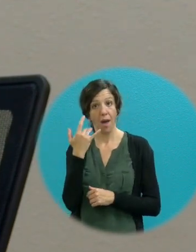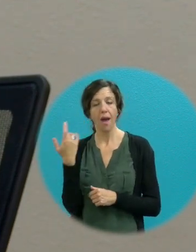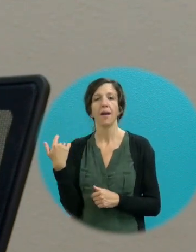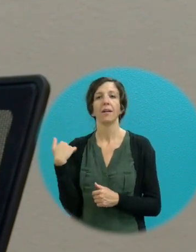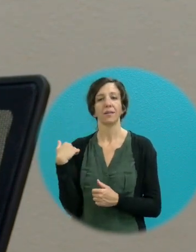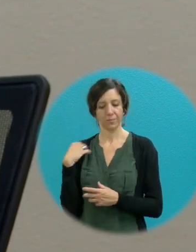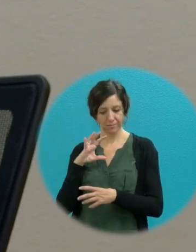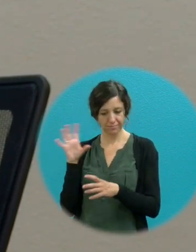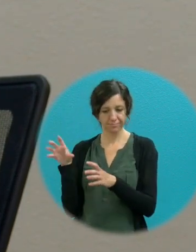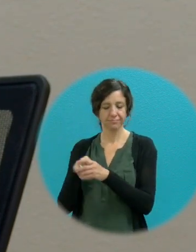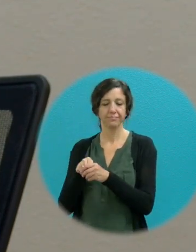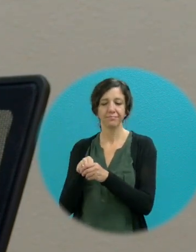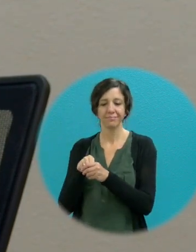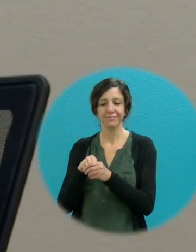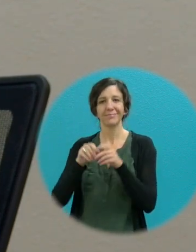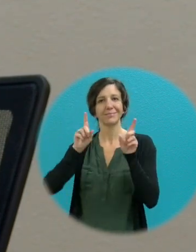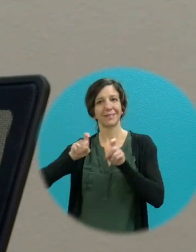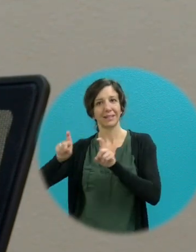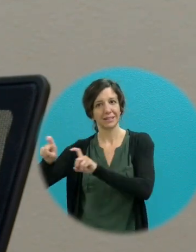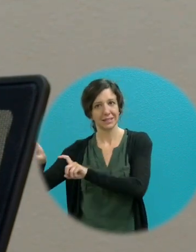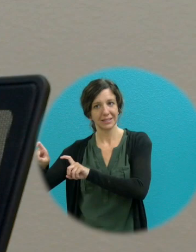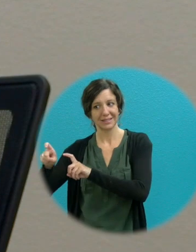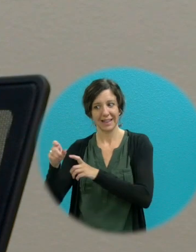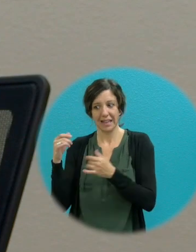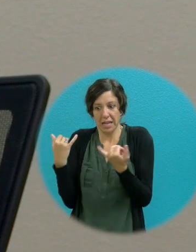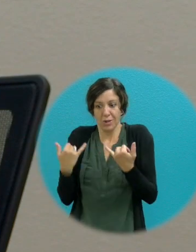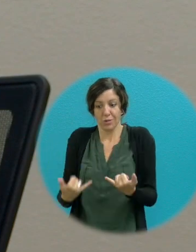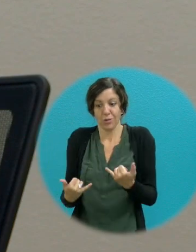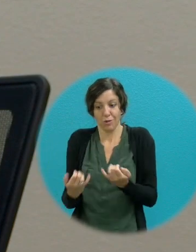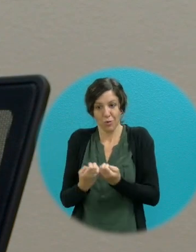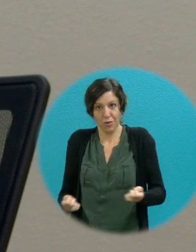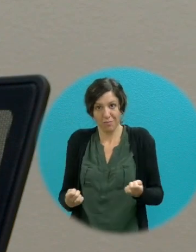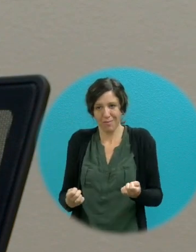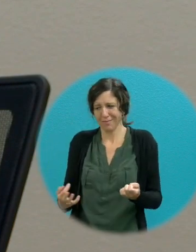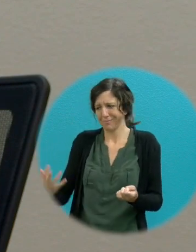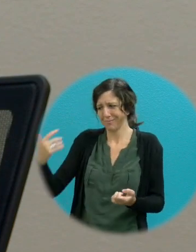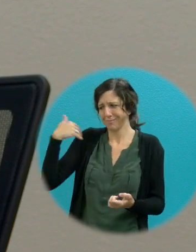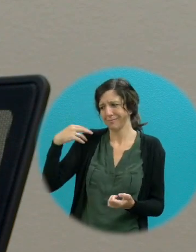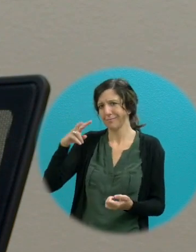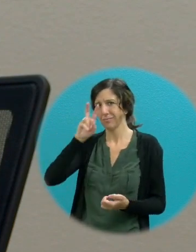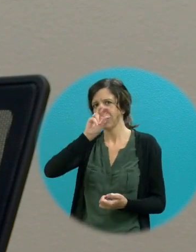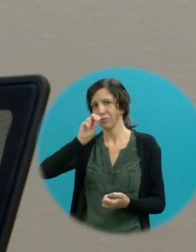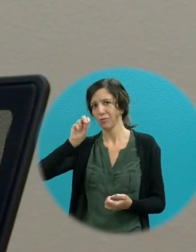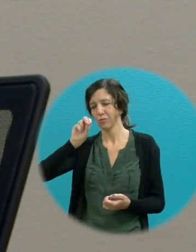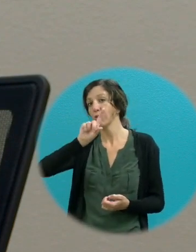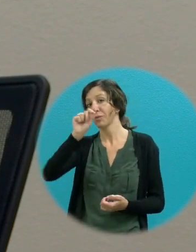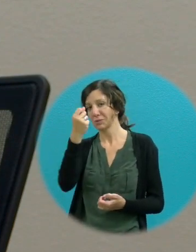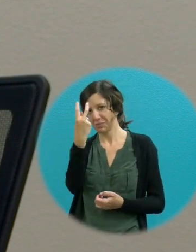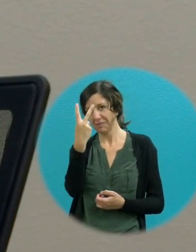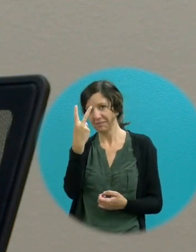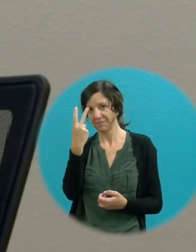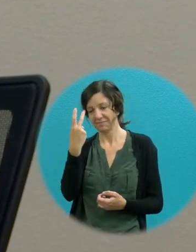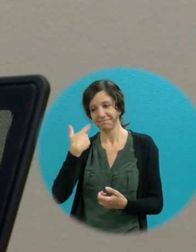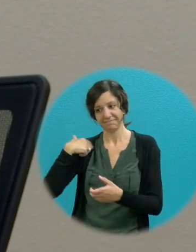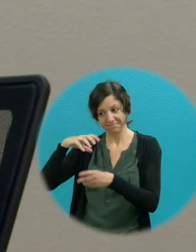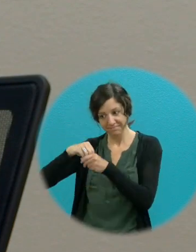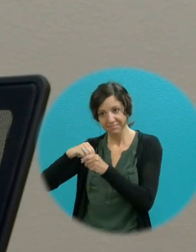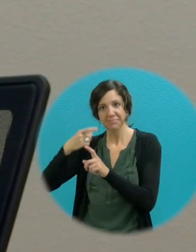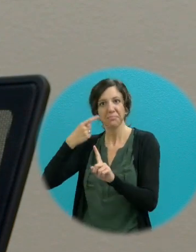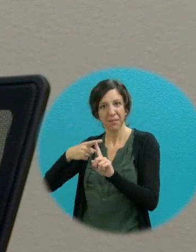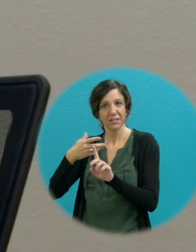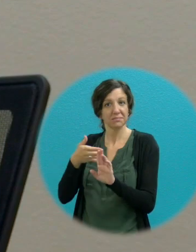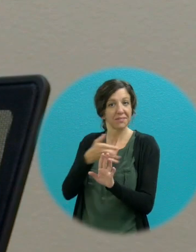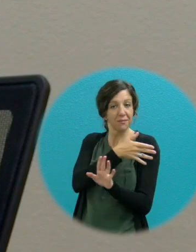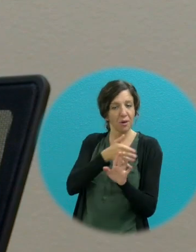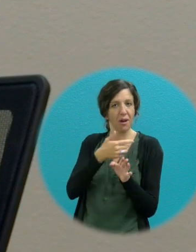I've been part of the testing of the new equipment from 2012 and before that, so it excites me to be a part of